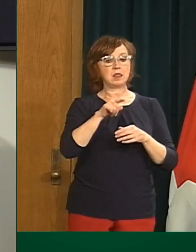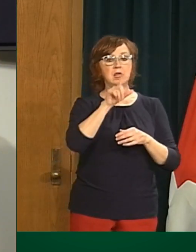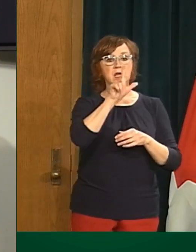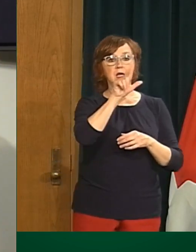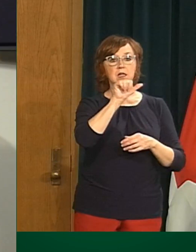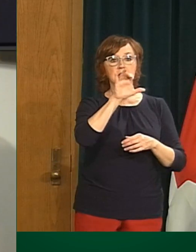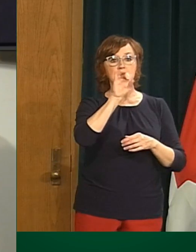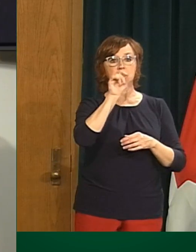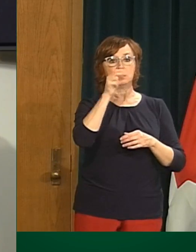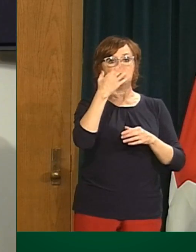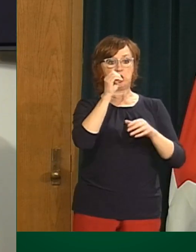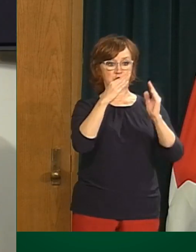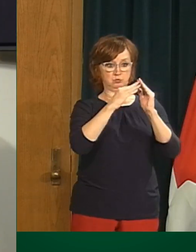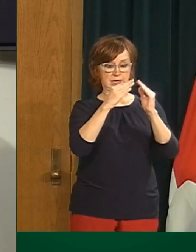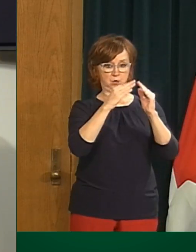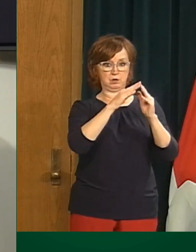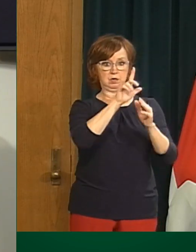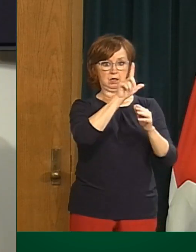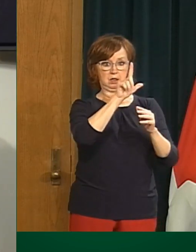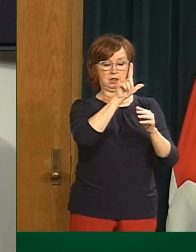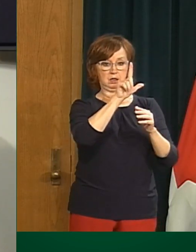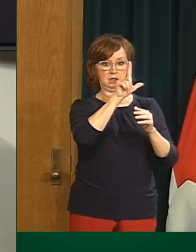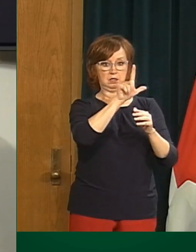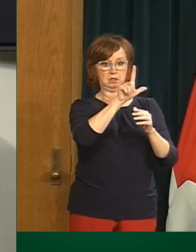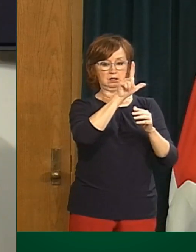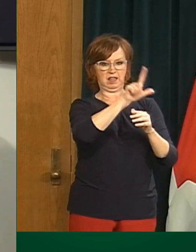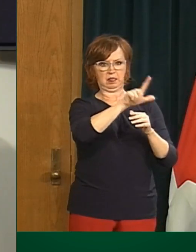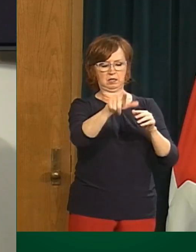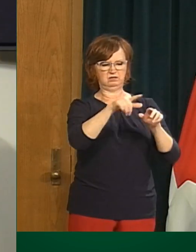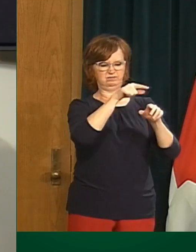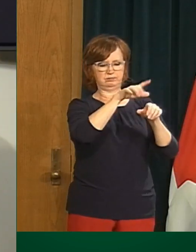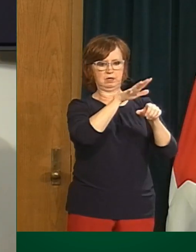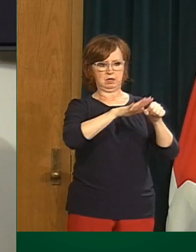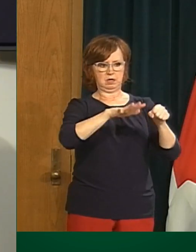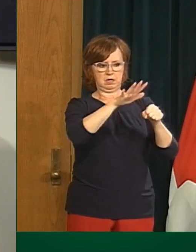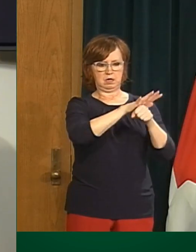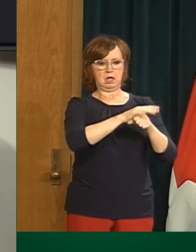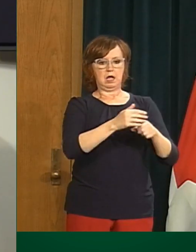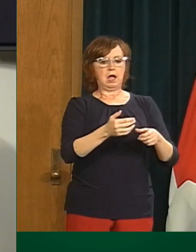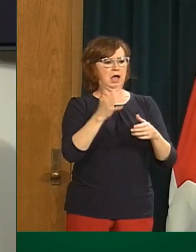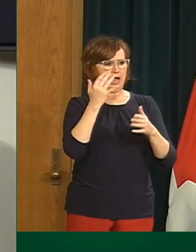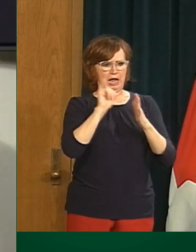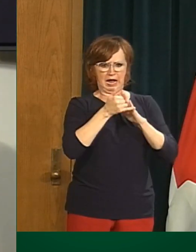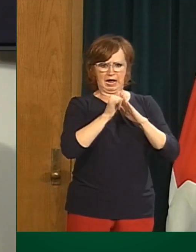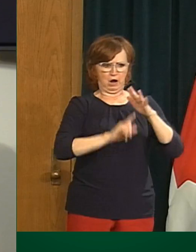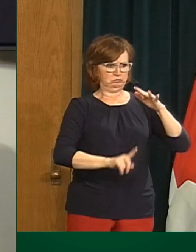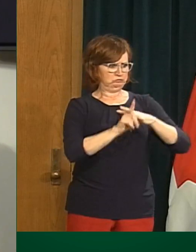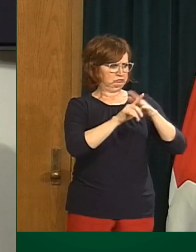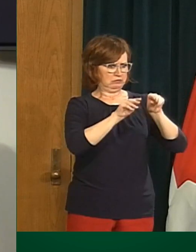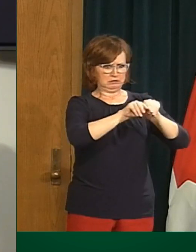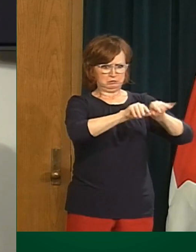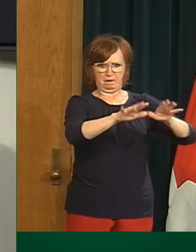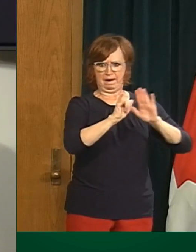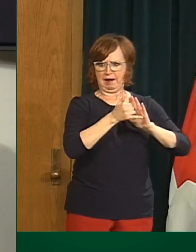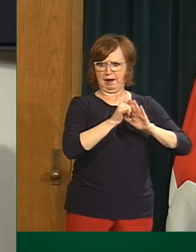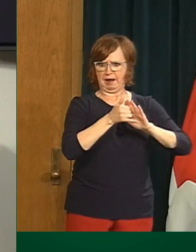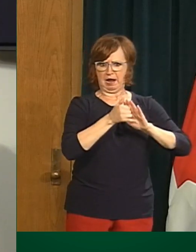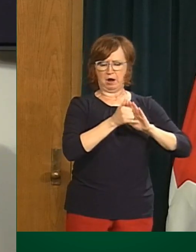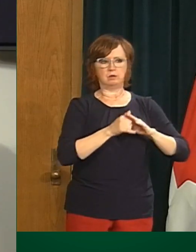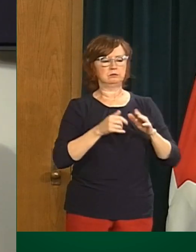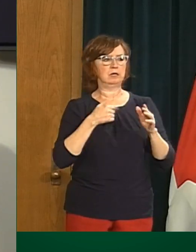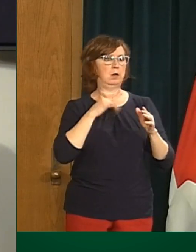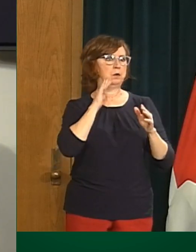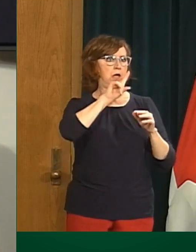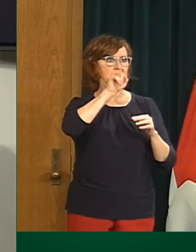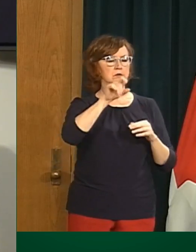many of those cases that are active are in that La Loche area specifically? Thanks. Thanks. So I'll ask Dr. Rim Zayed